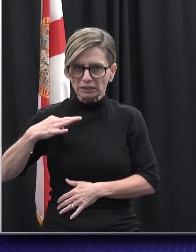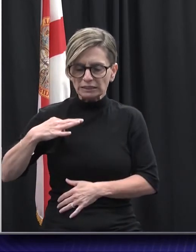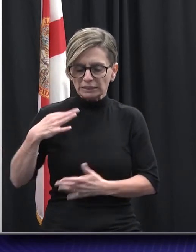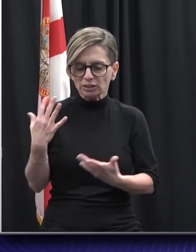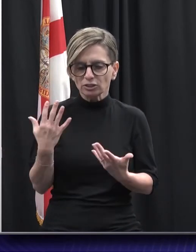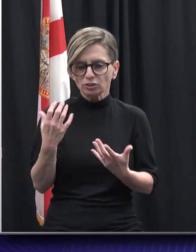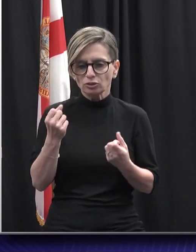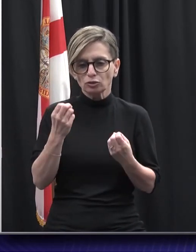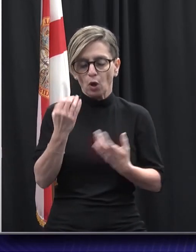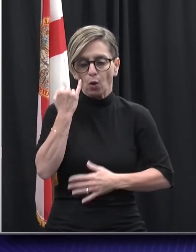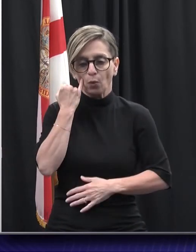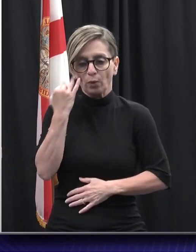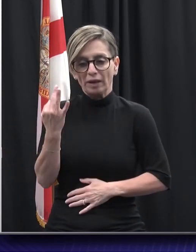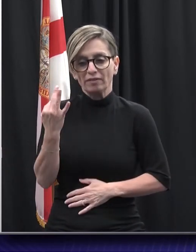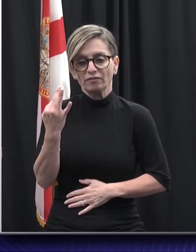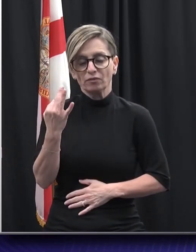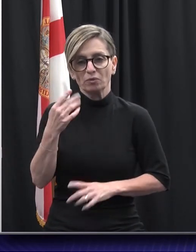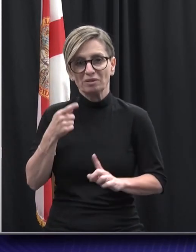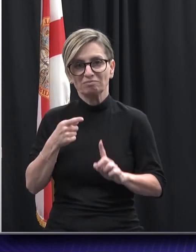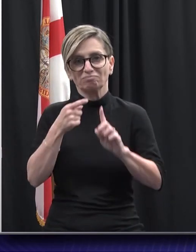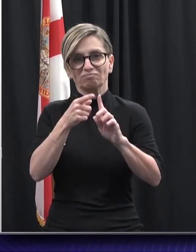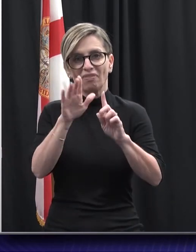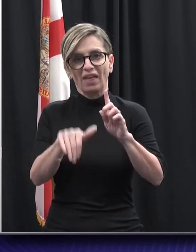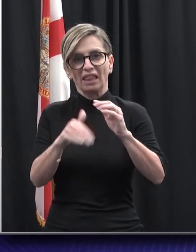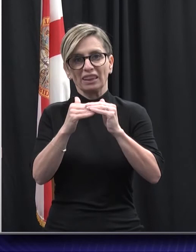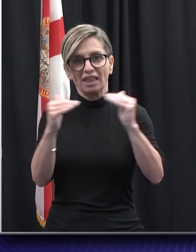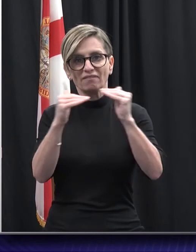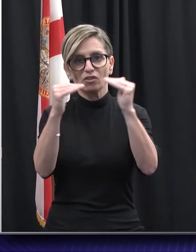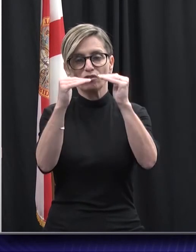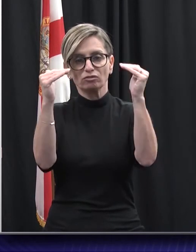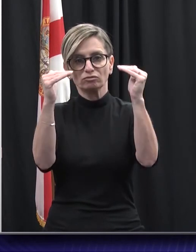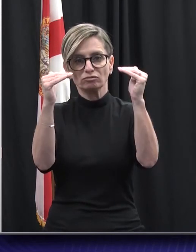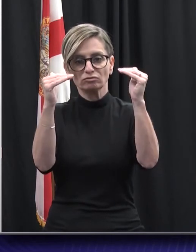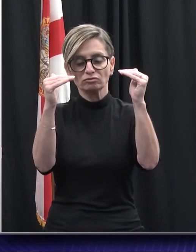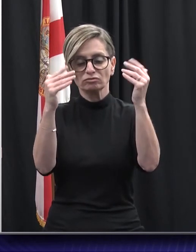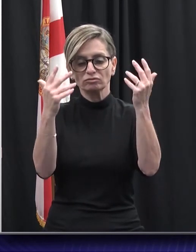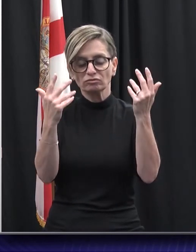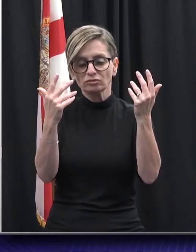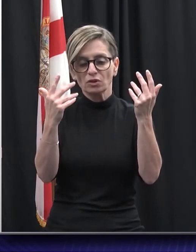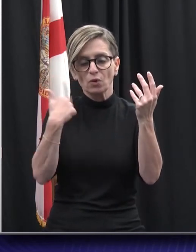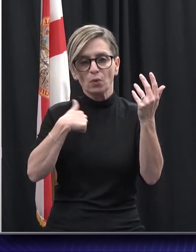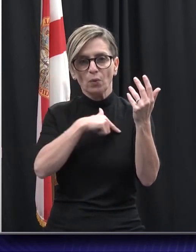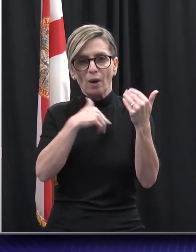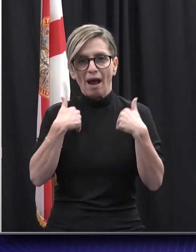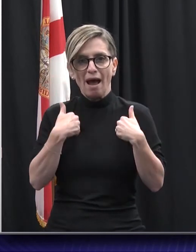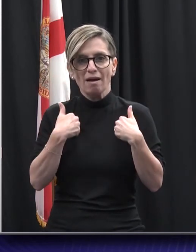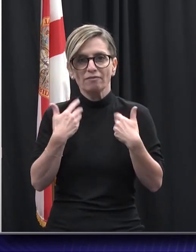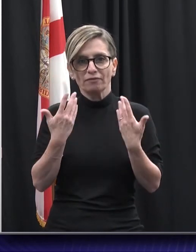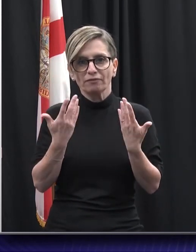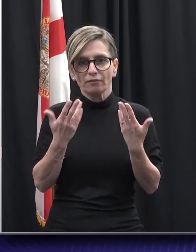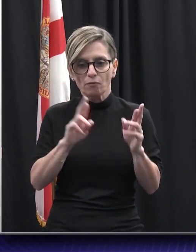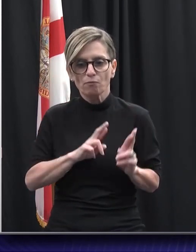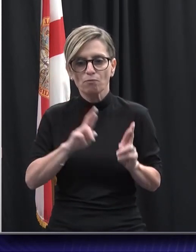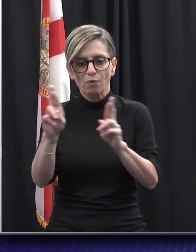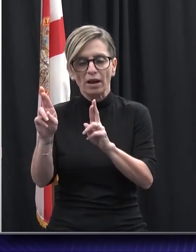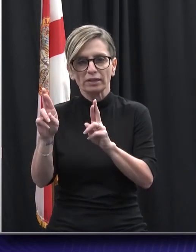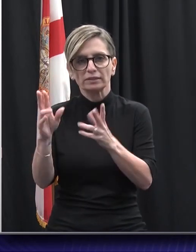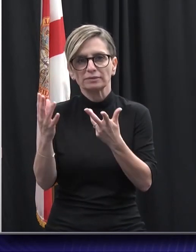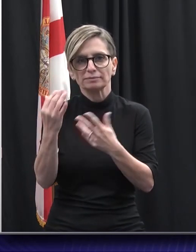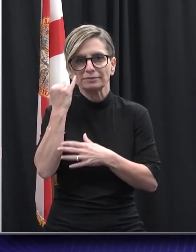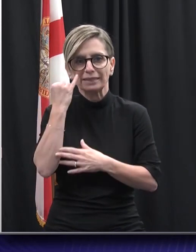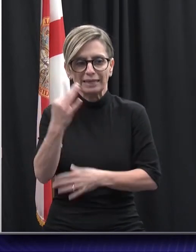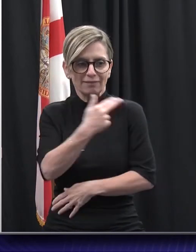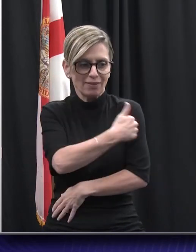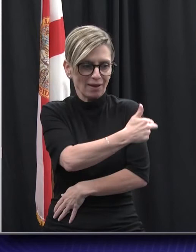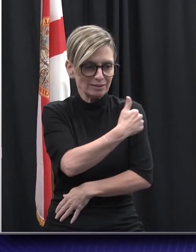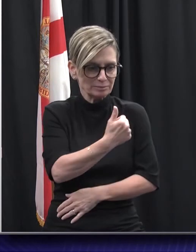those levels where we determine from a county perspective that we need to offload some of the help that the hospitals might